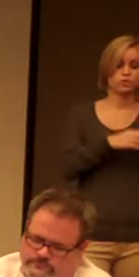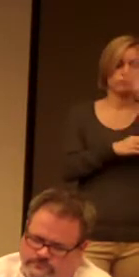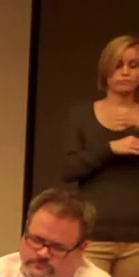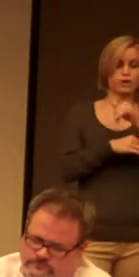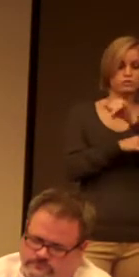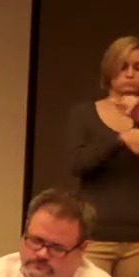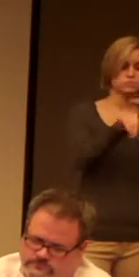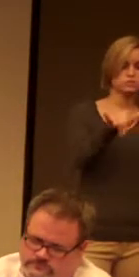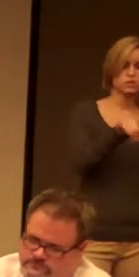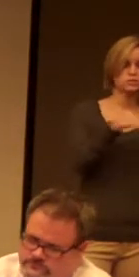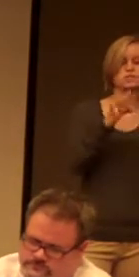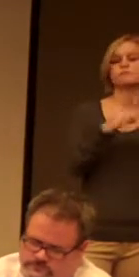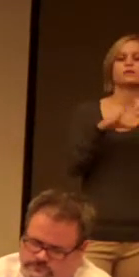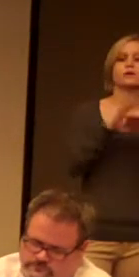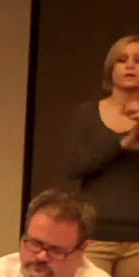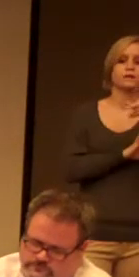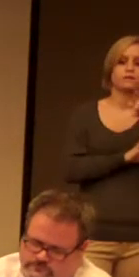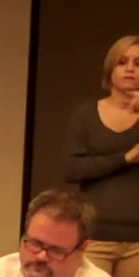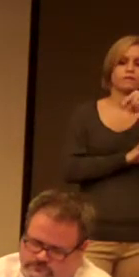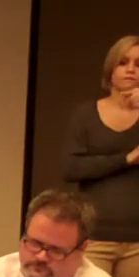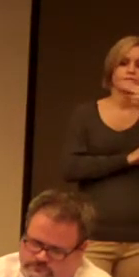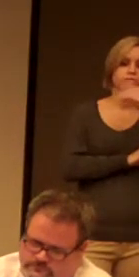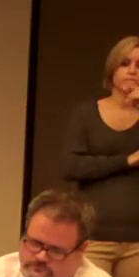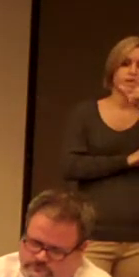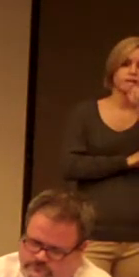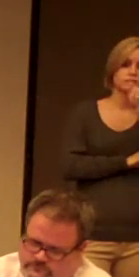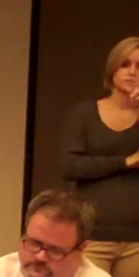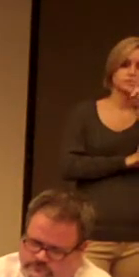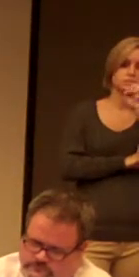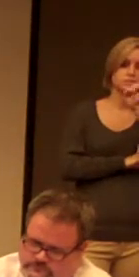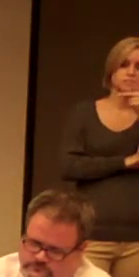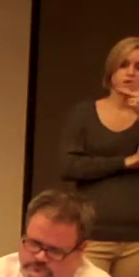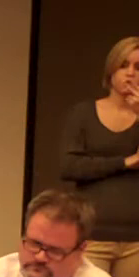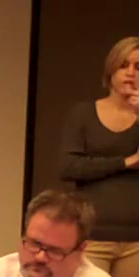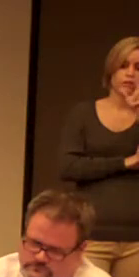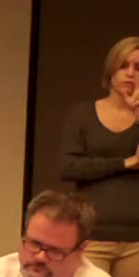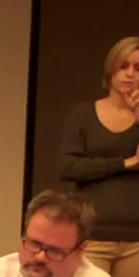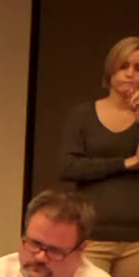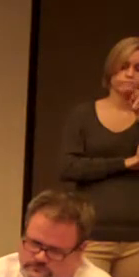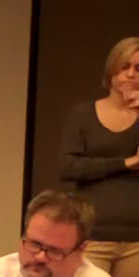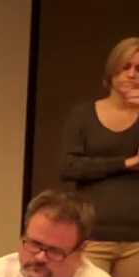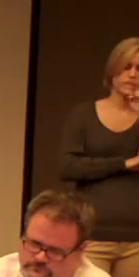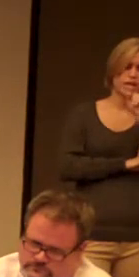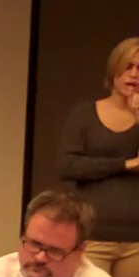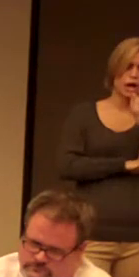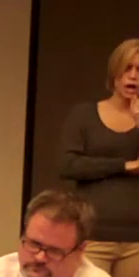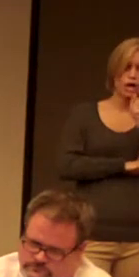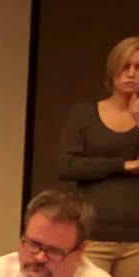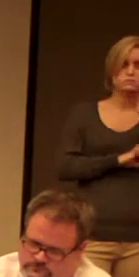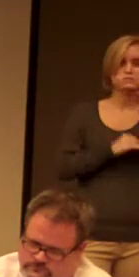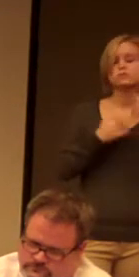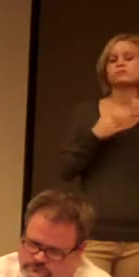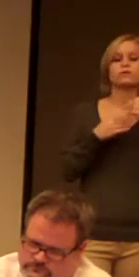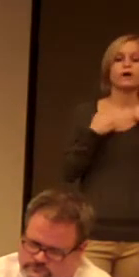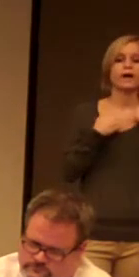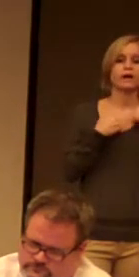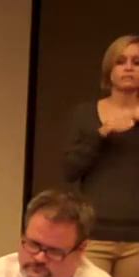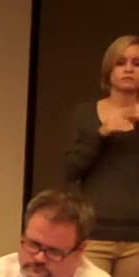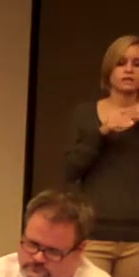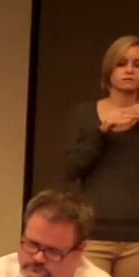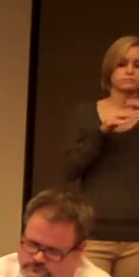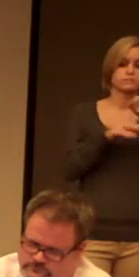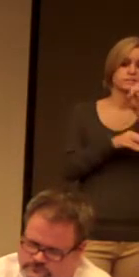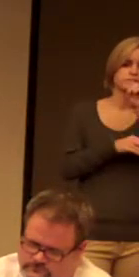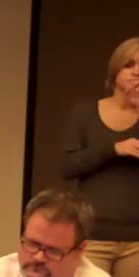Philadelphia, you would step right out onto the sidewalk on some of these places. This is